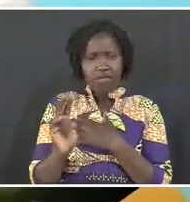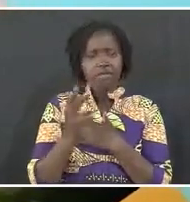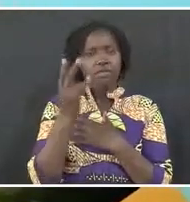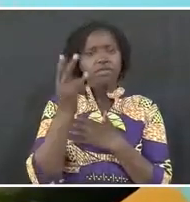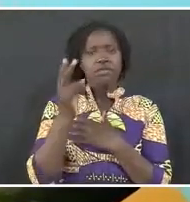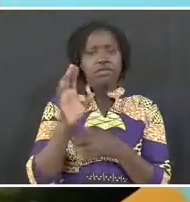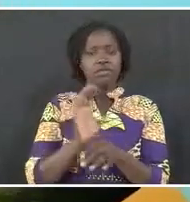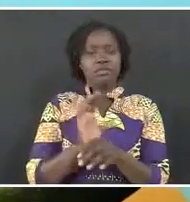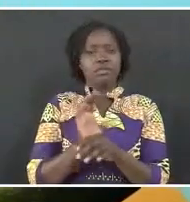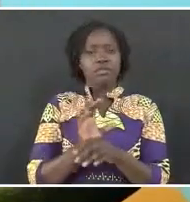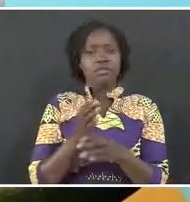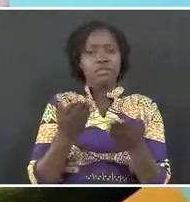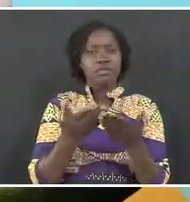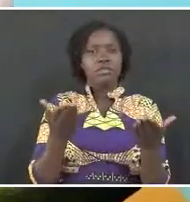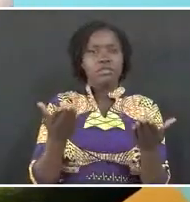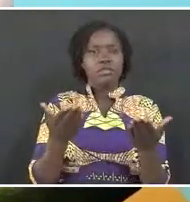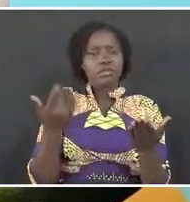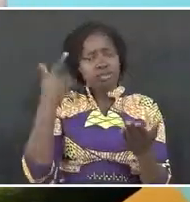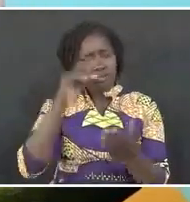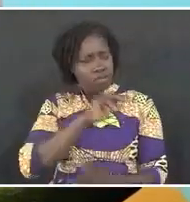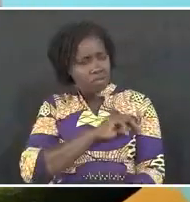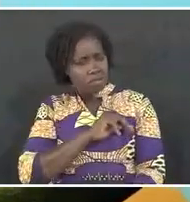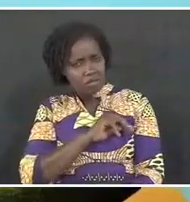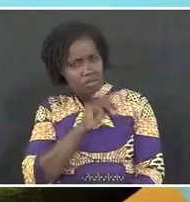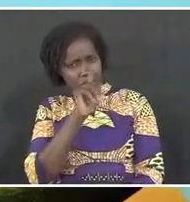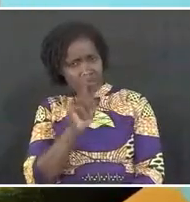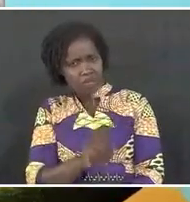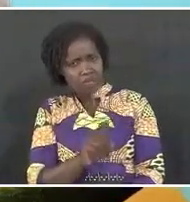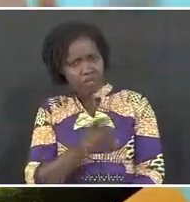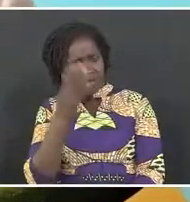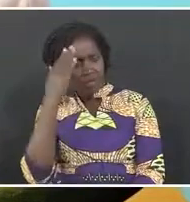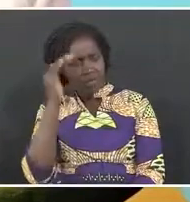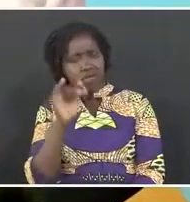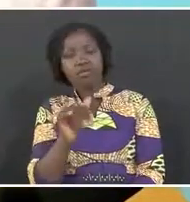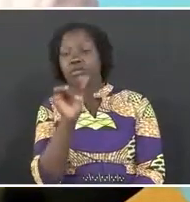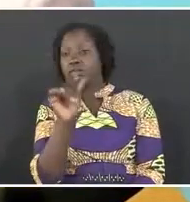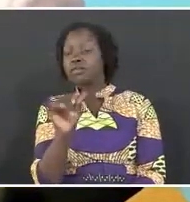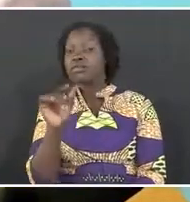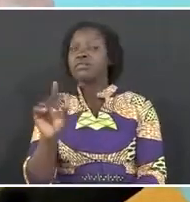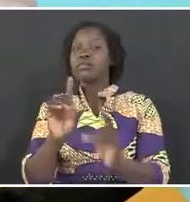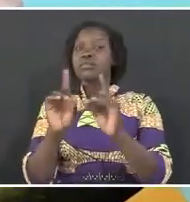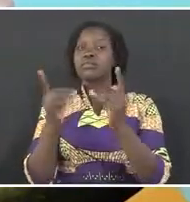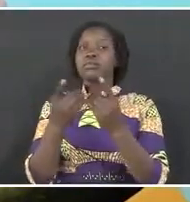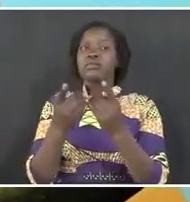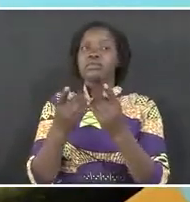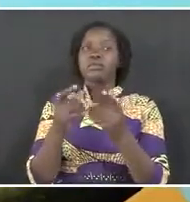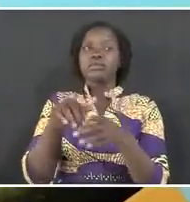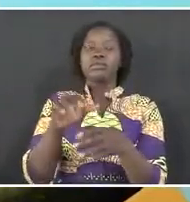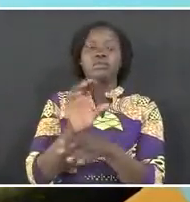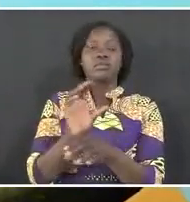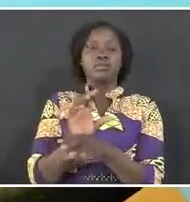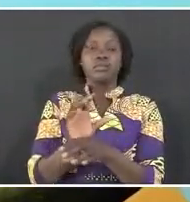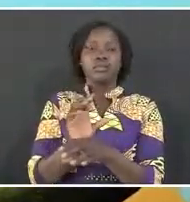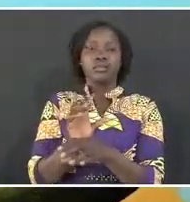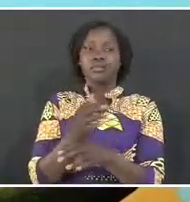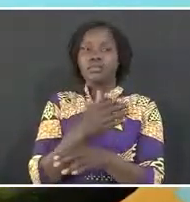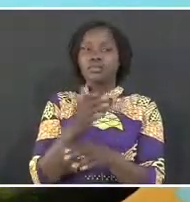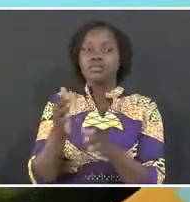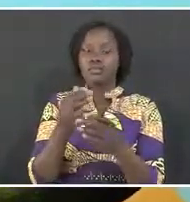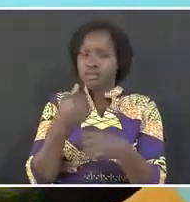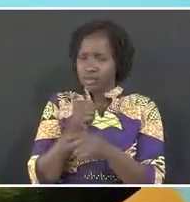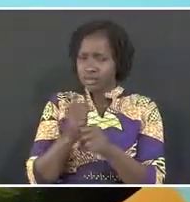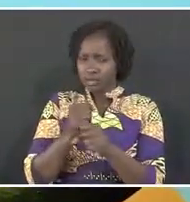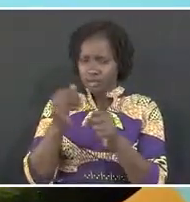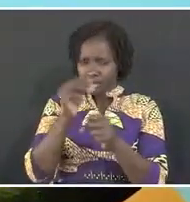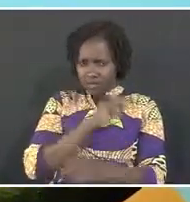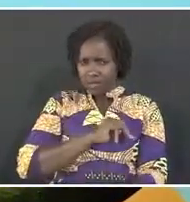Church exists for mission? Did you know each department in this church is designed for